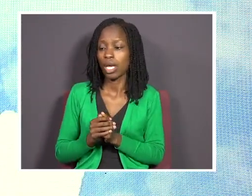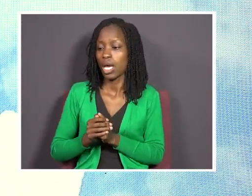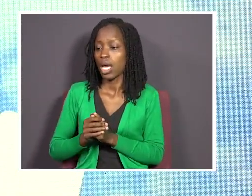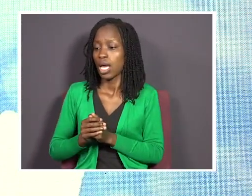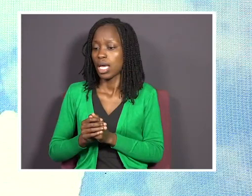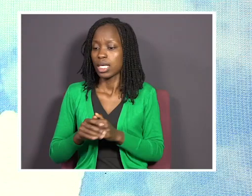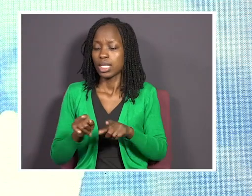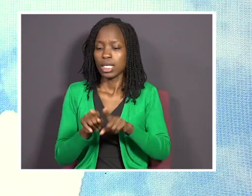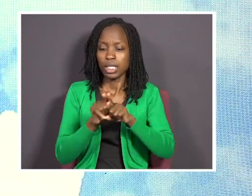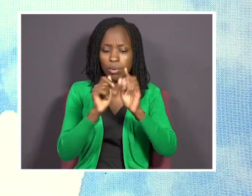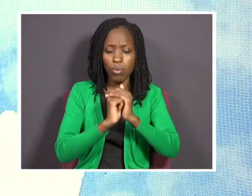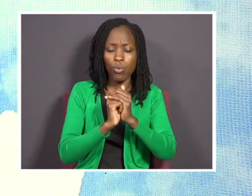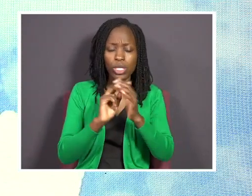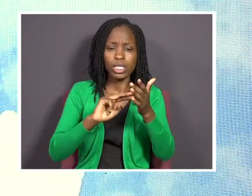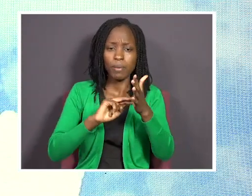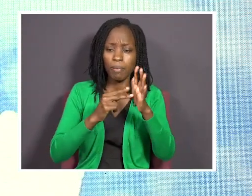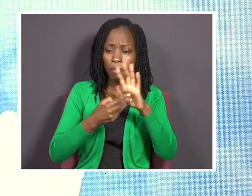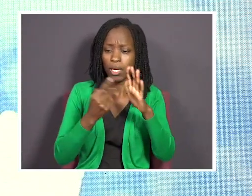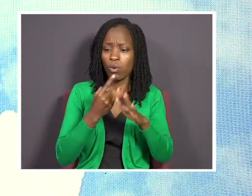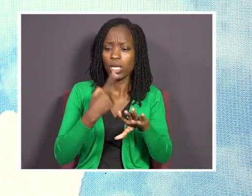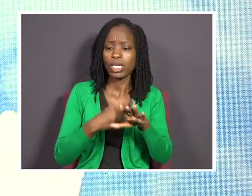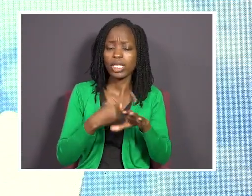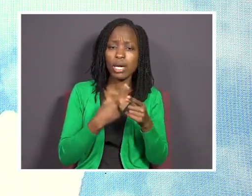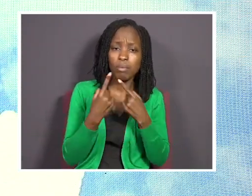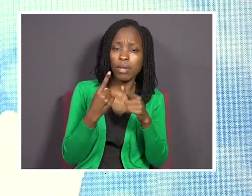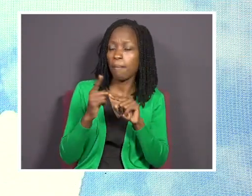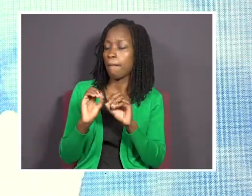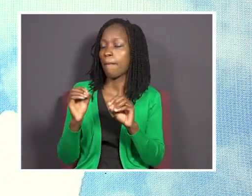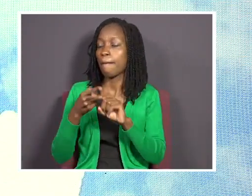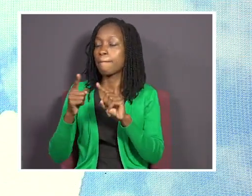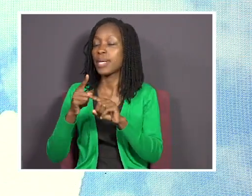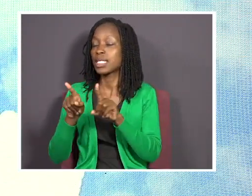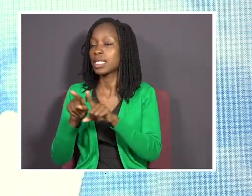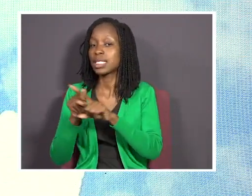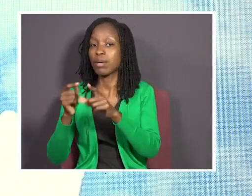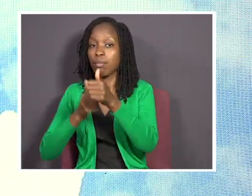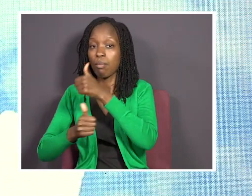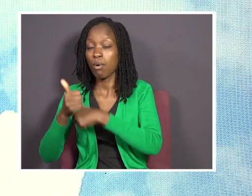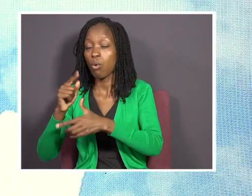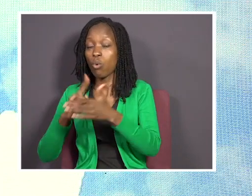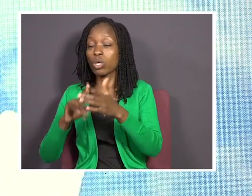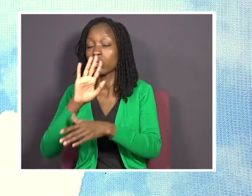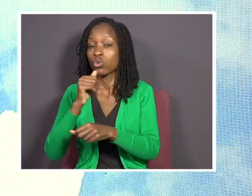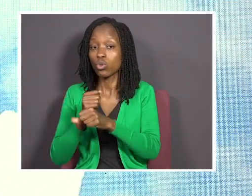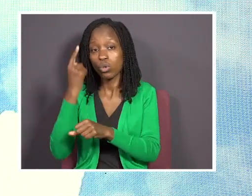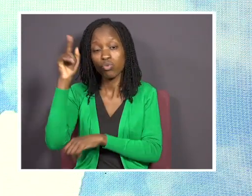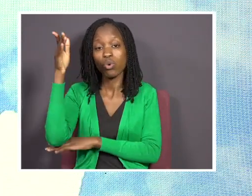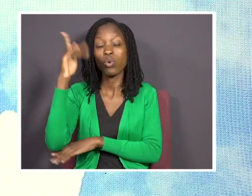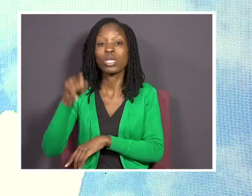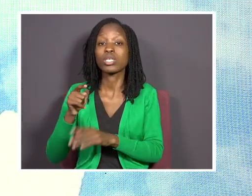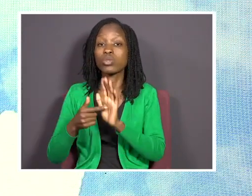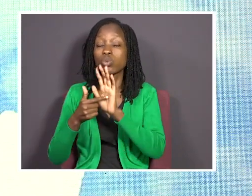when you speak, but also in your actions, in your deeds. The things that you do for God should